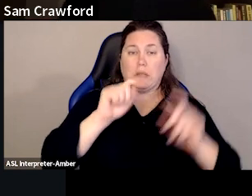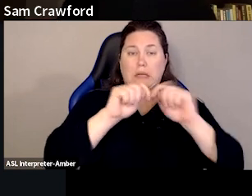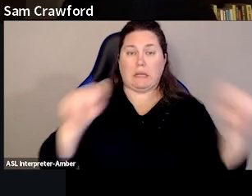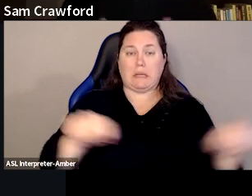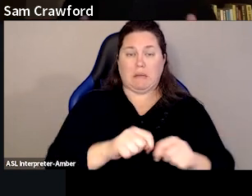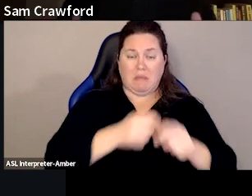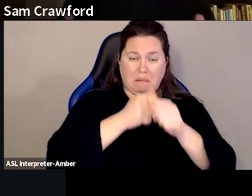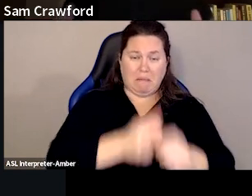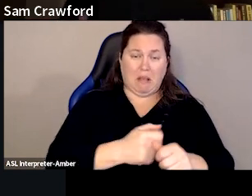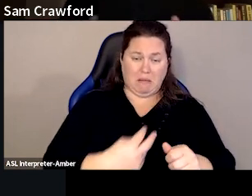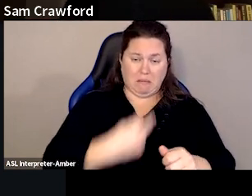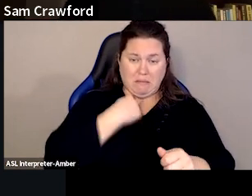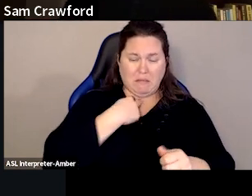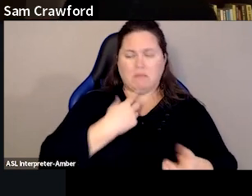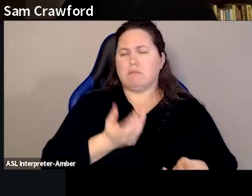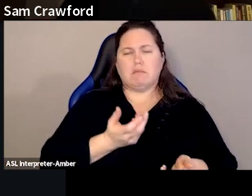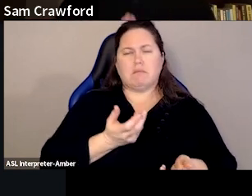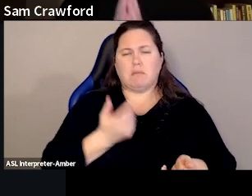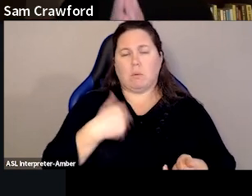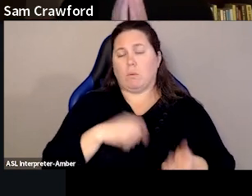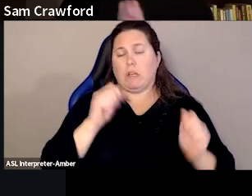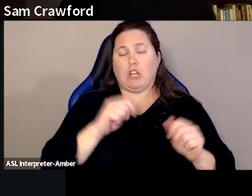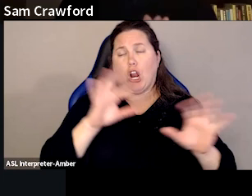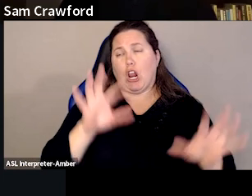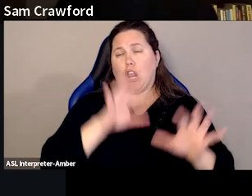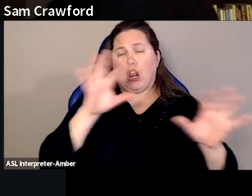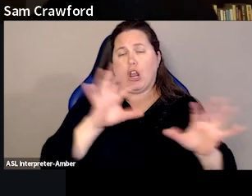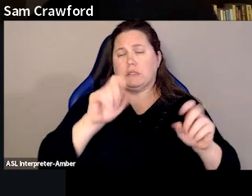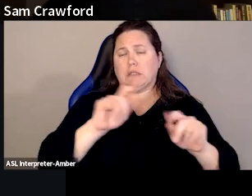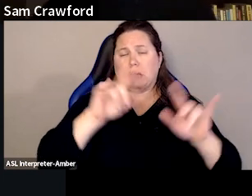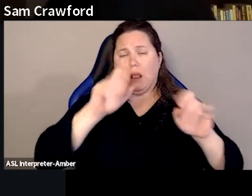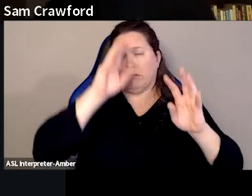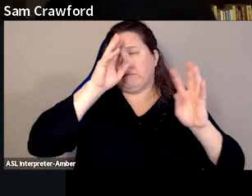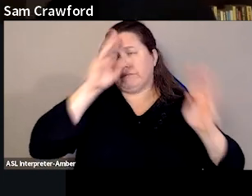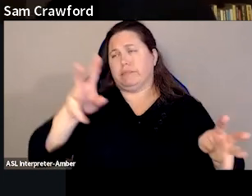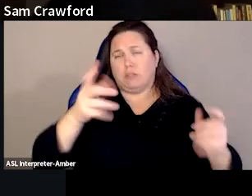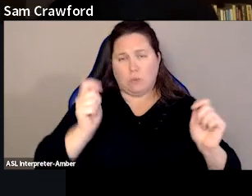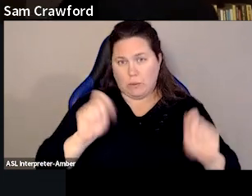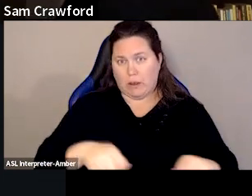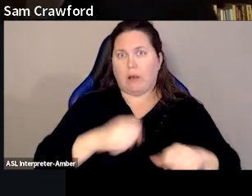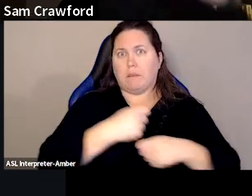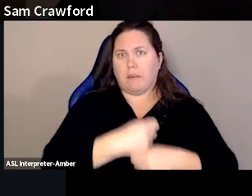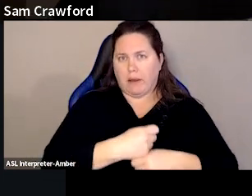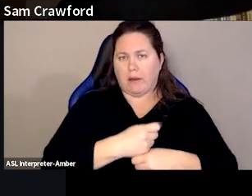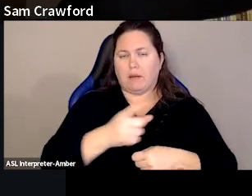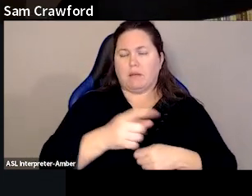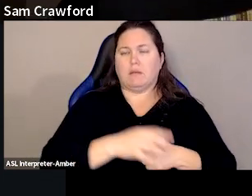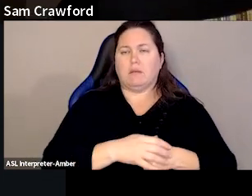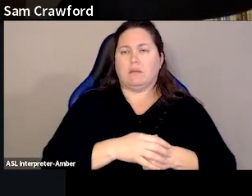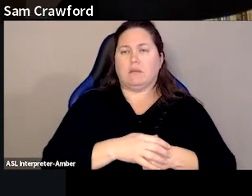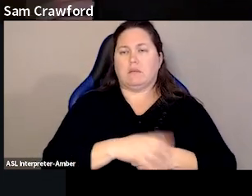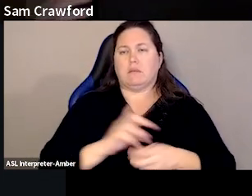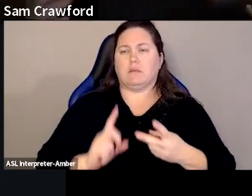and we can achieve virtually anything stylistically that you can dream up. Another one that we had was that